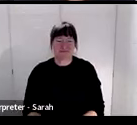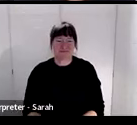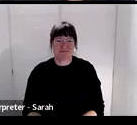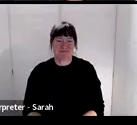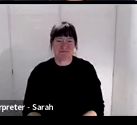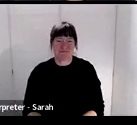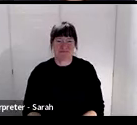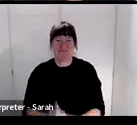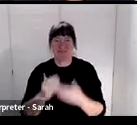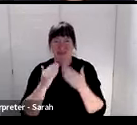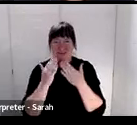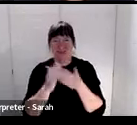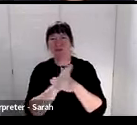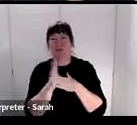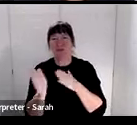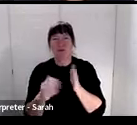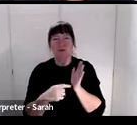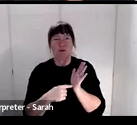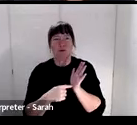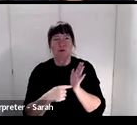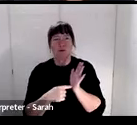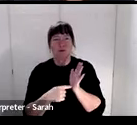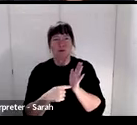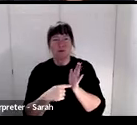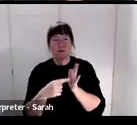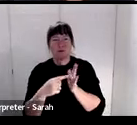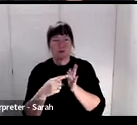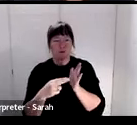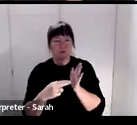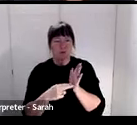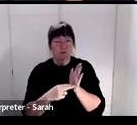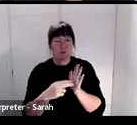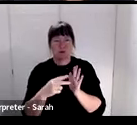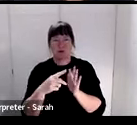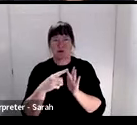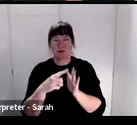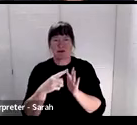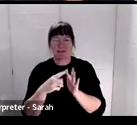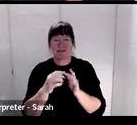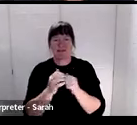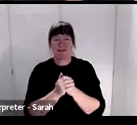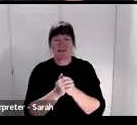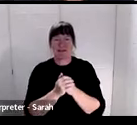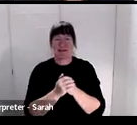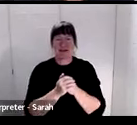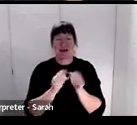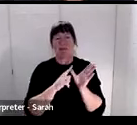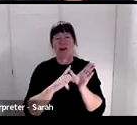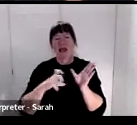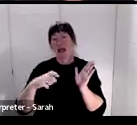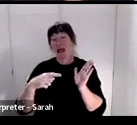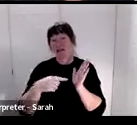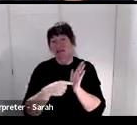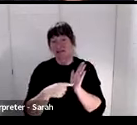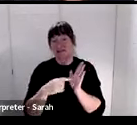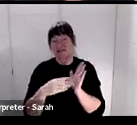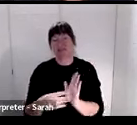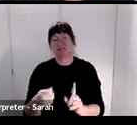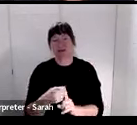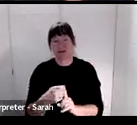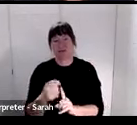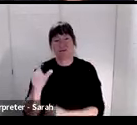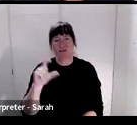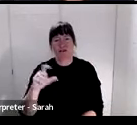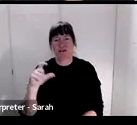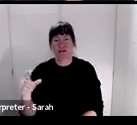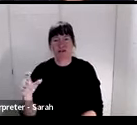Thanks, Anahila. Tony. Thank you. Hi, I'm Tony Severin, MP based in Christchurch. I have